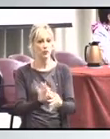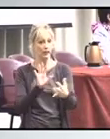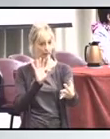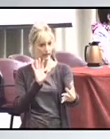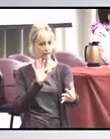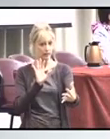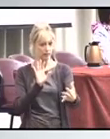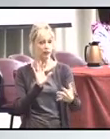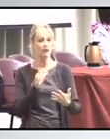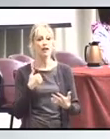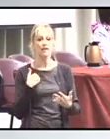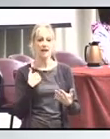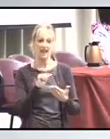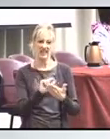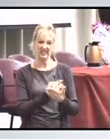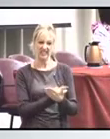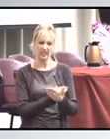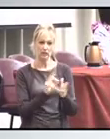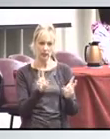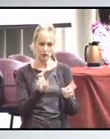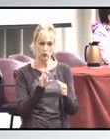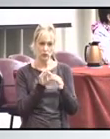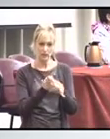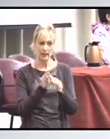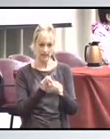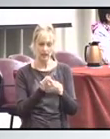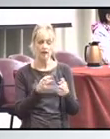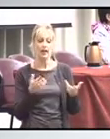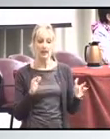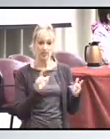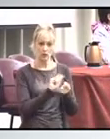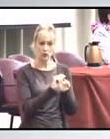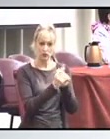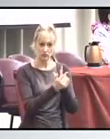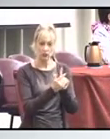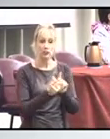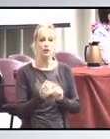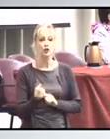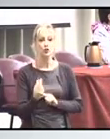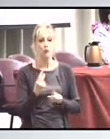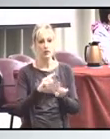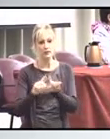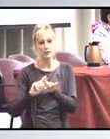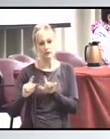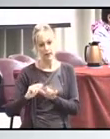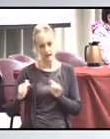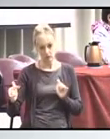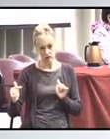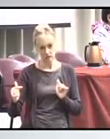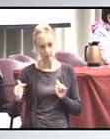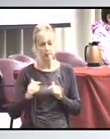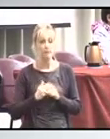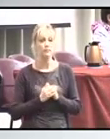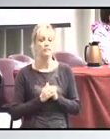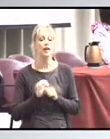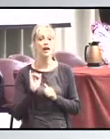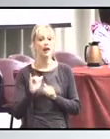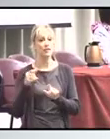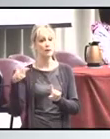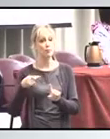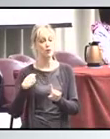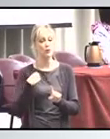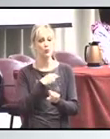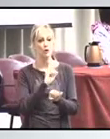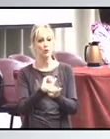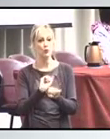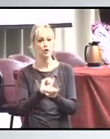that had some legal piece to it, and we had those translated in 12 different languages. We were at that point also working